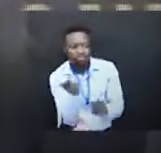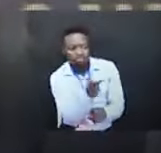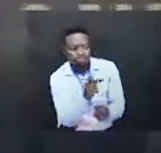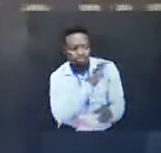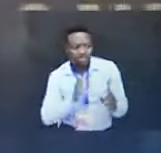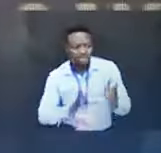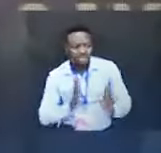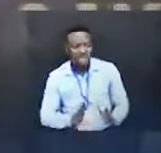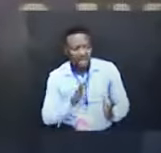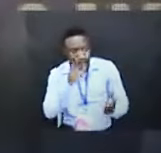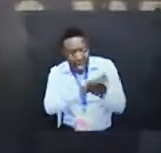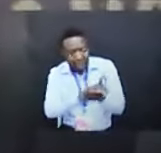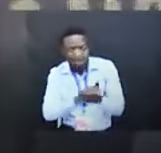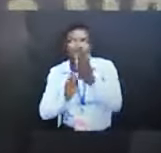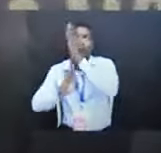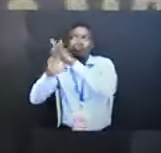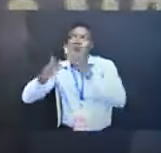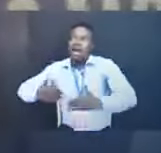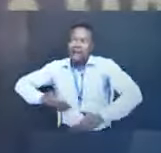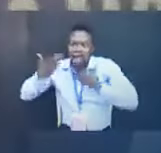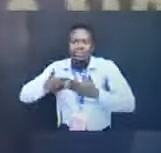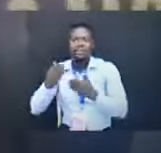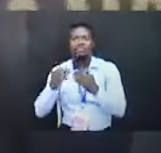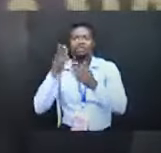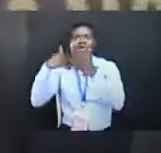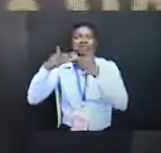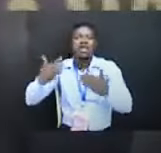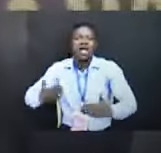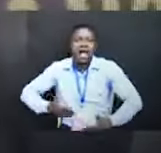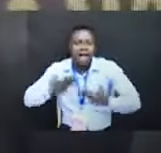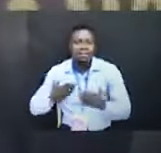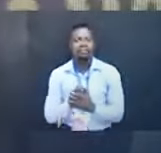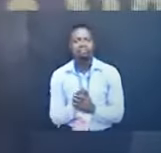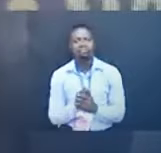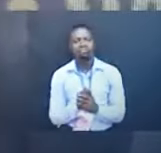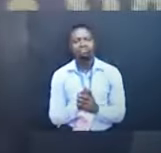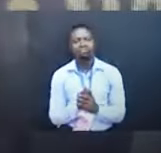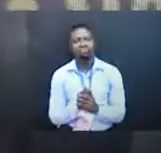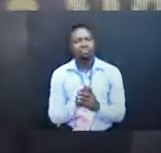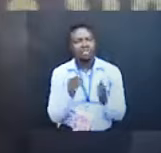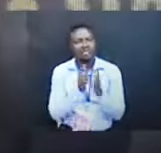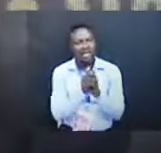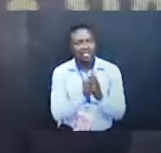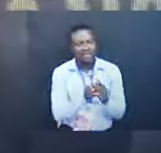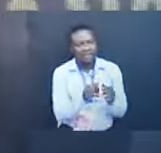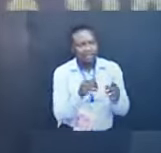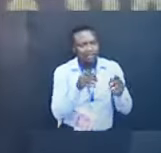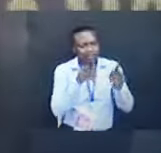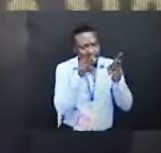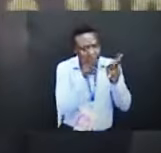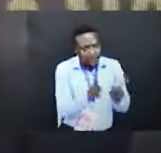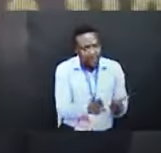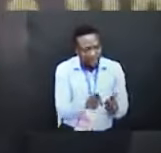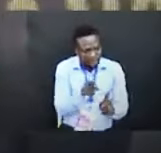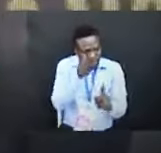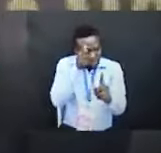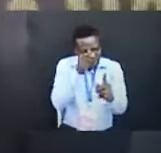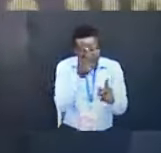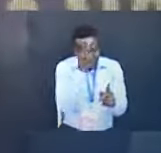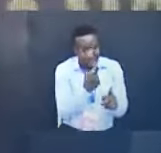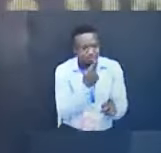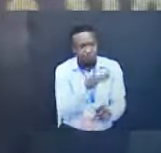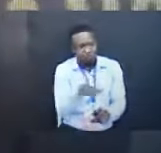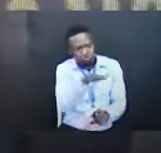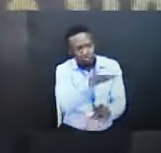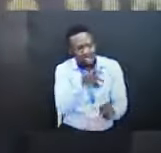This calls for intentionality on the part of parents and guidance to raise these children and